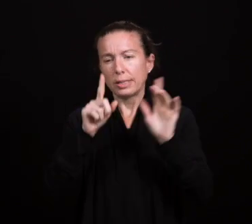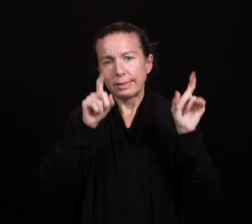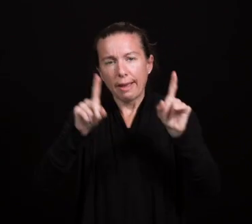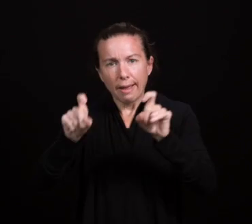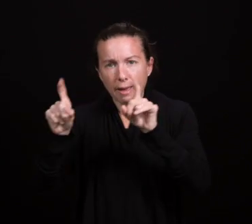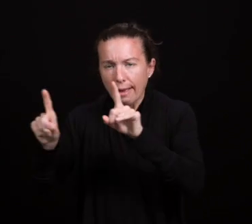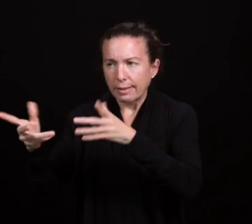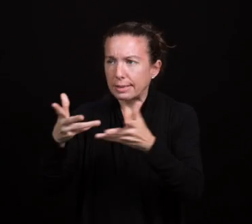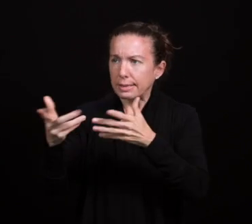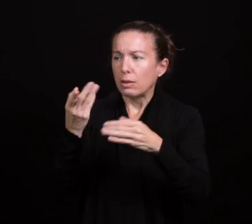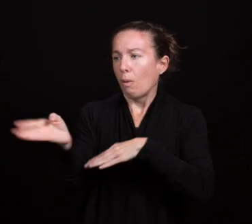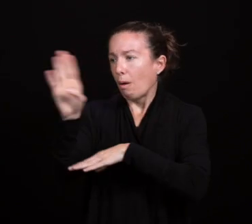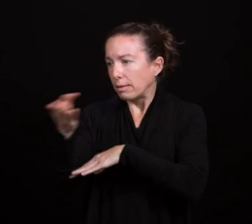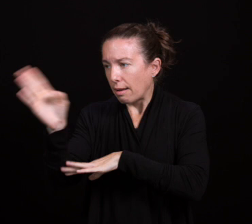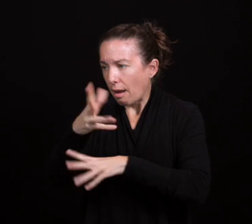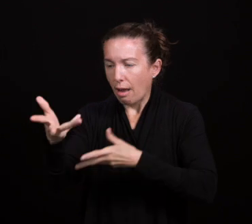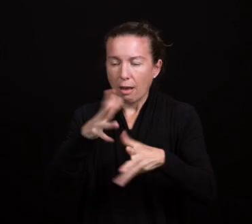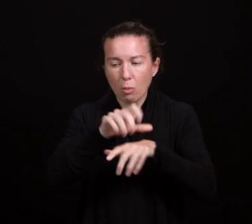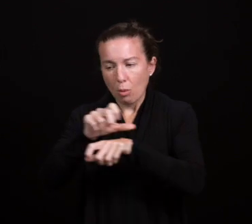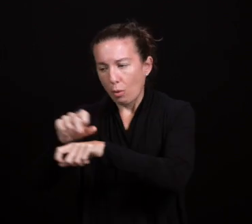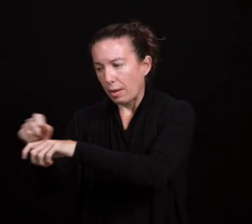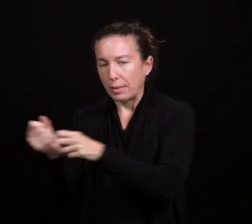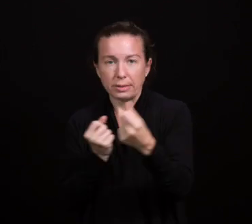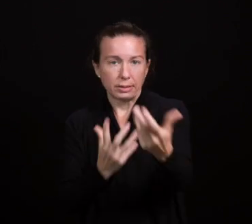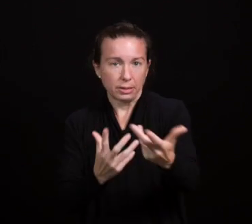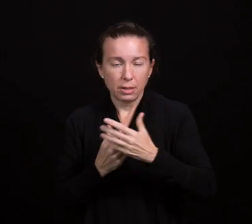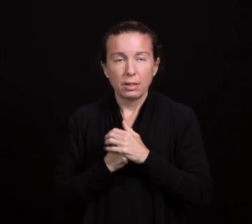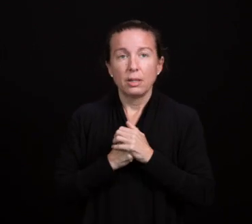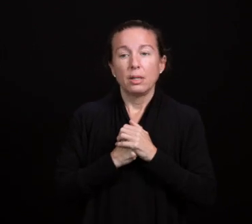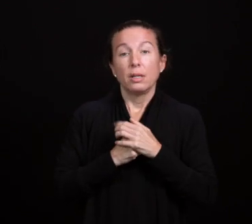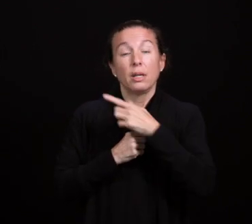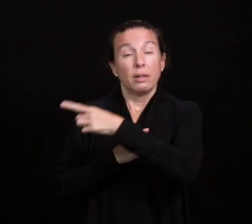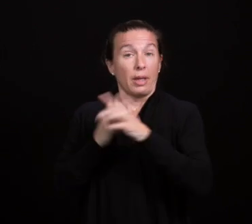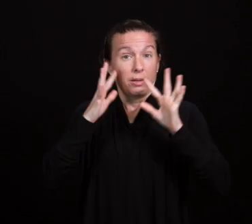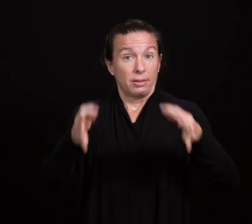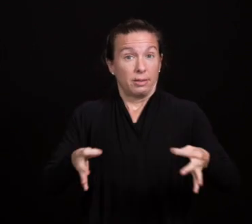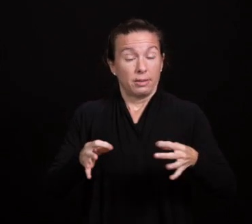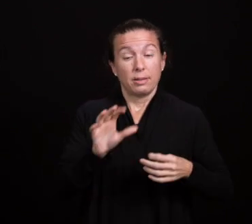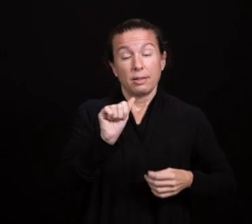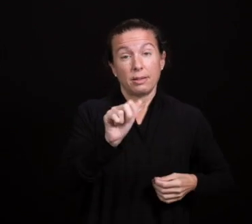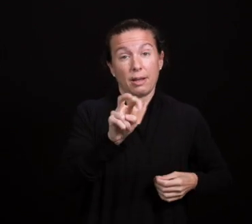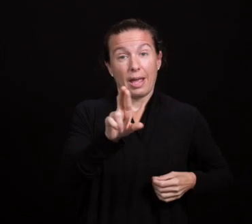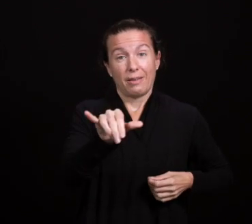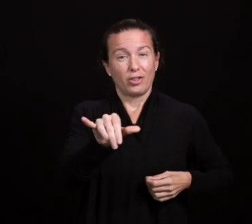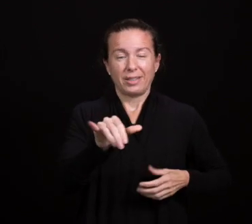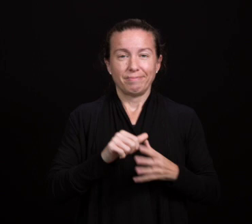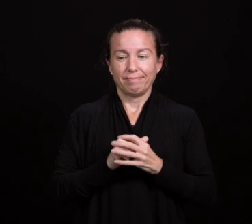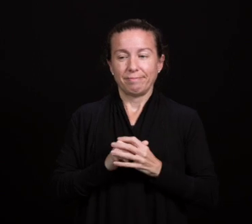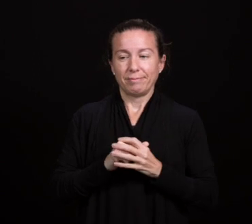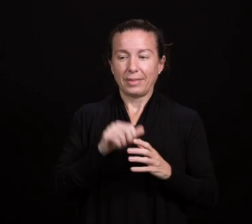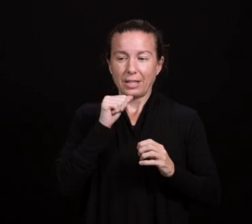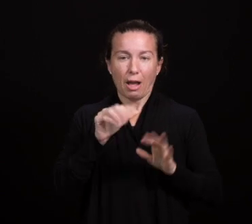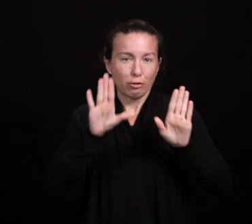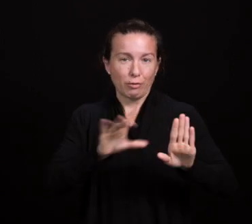determined that Avery wouldn't be a great candidate. She'd be the best candidate for a cochlear implant. So her